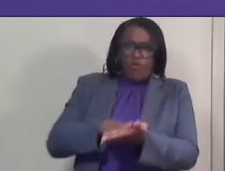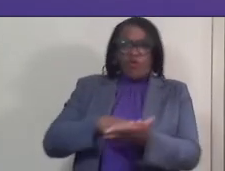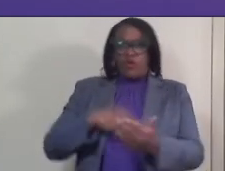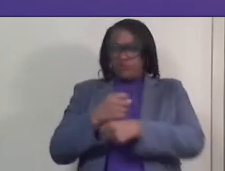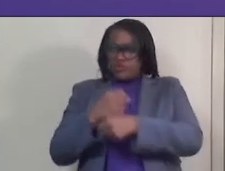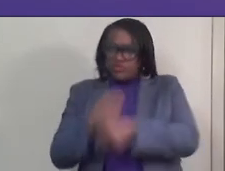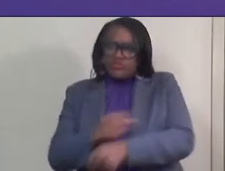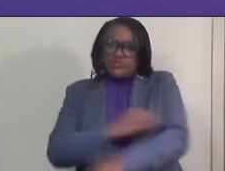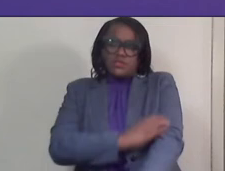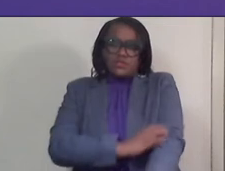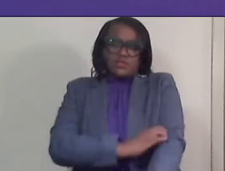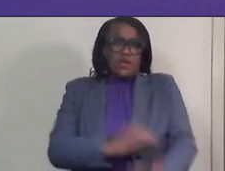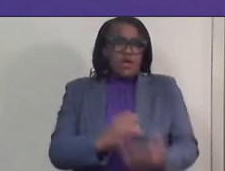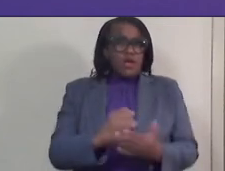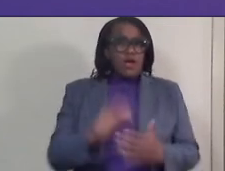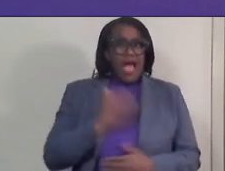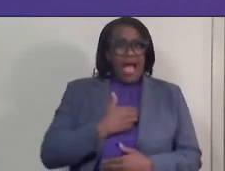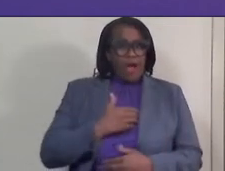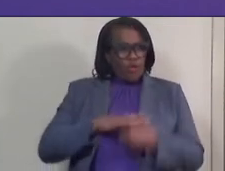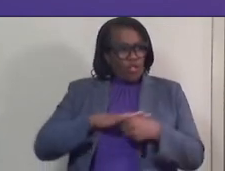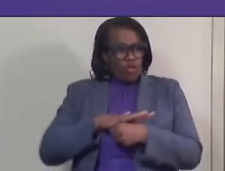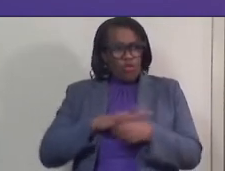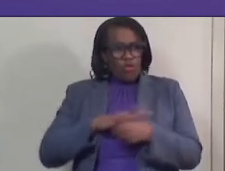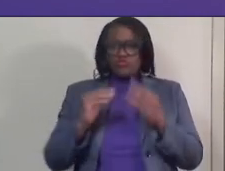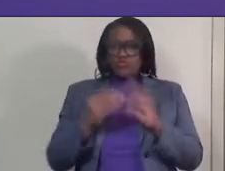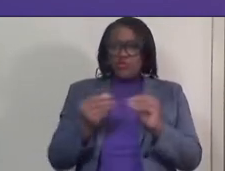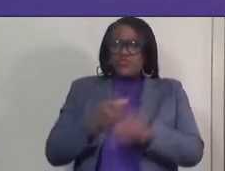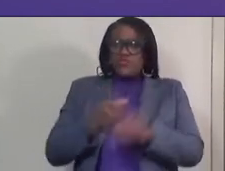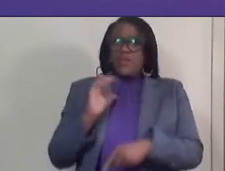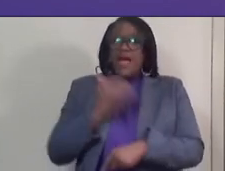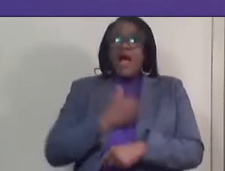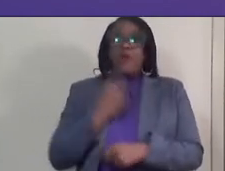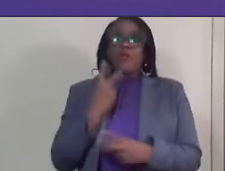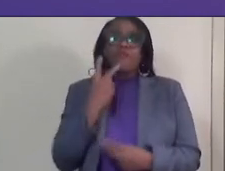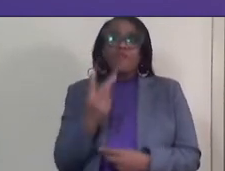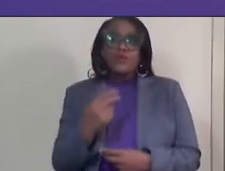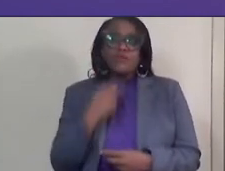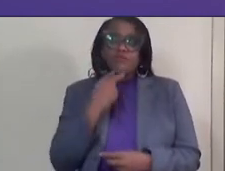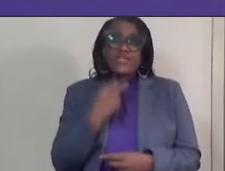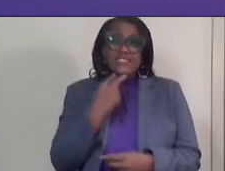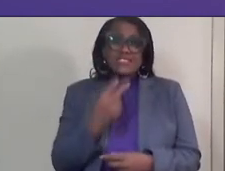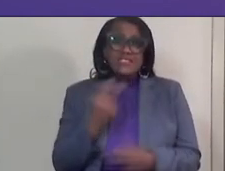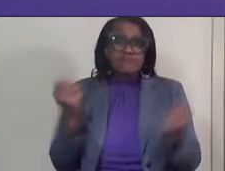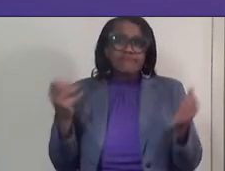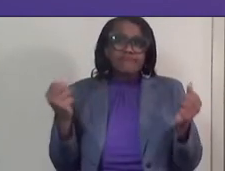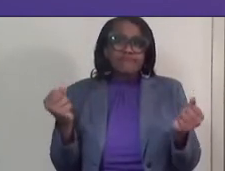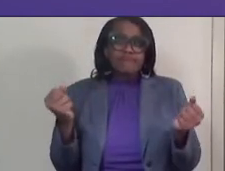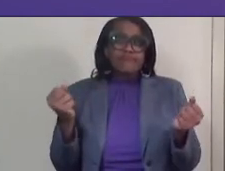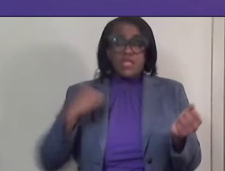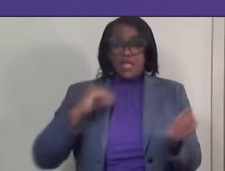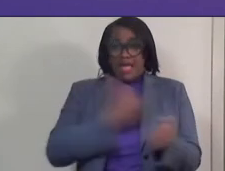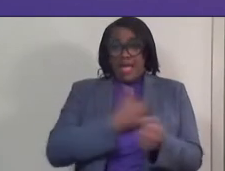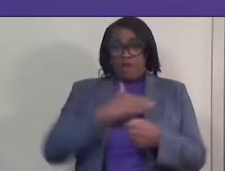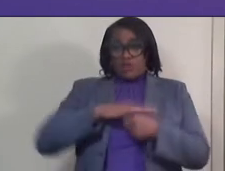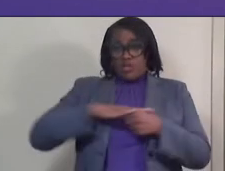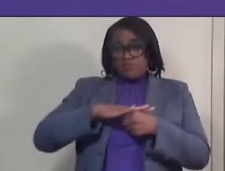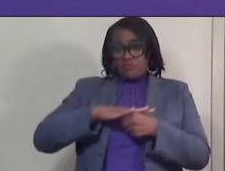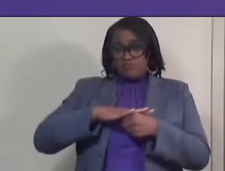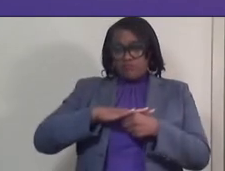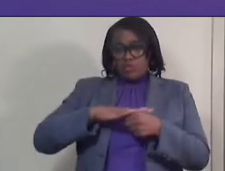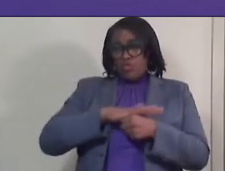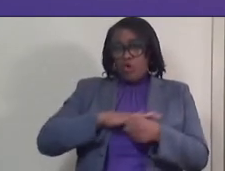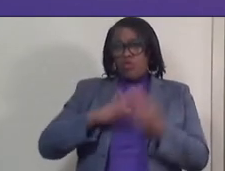our local stories from our voices. Our community local news stories